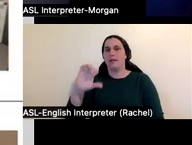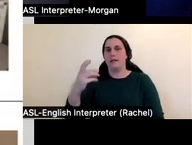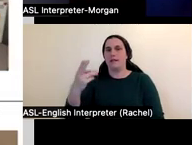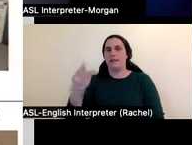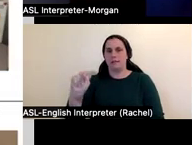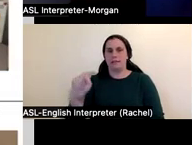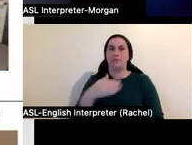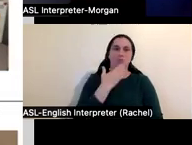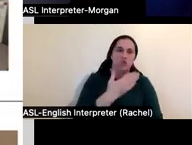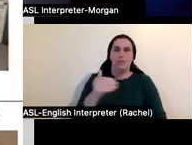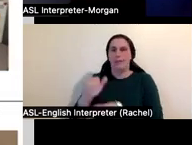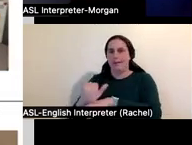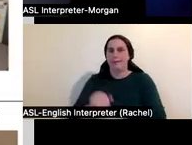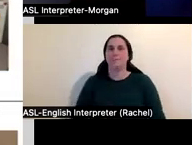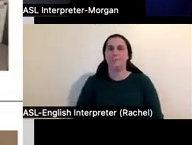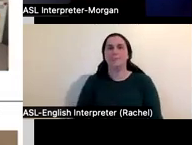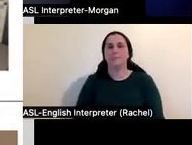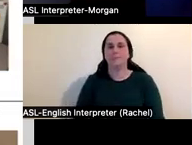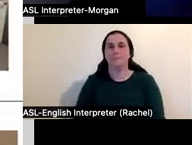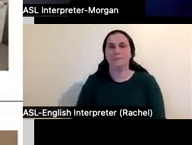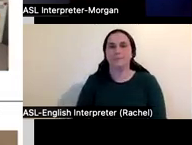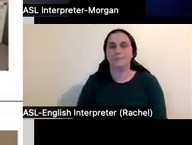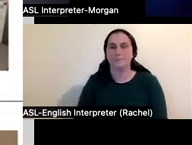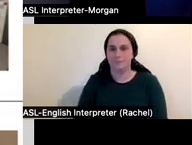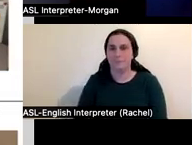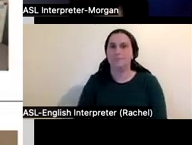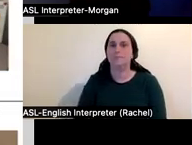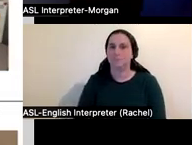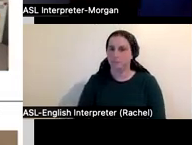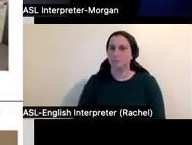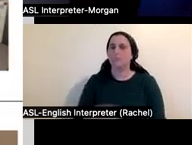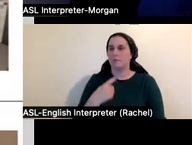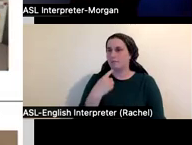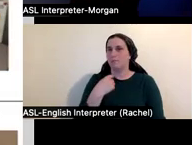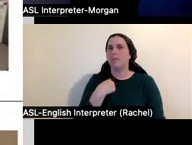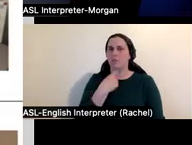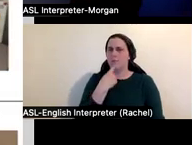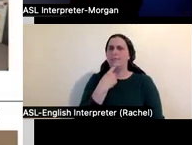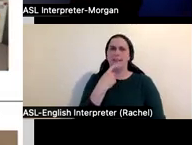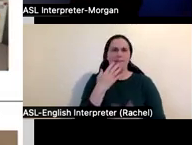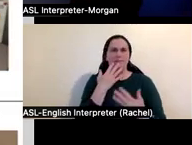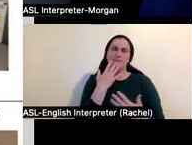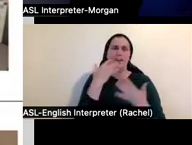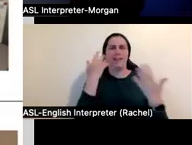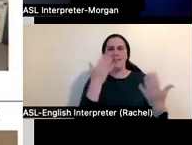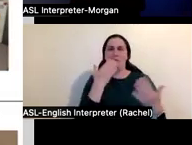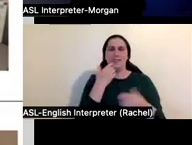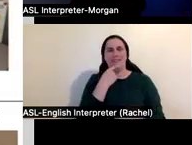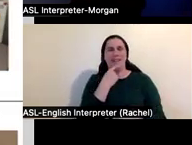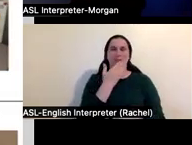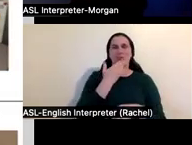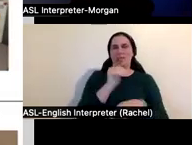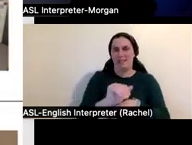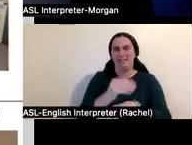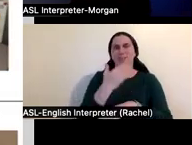Gute Nacht. Gute Nacht. And we do say gute Nacht. We are friendly at night. And we're not always like doing the.